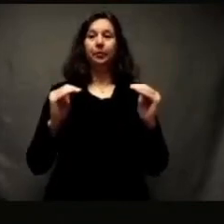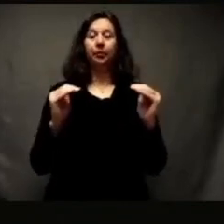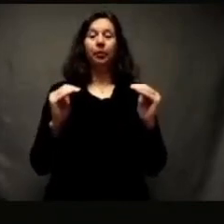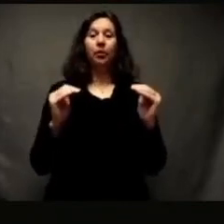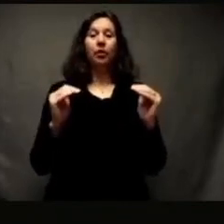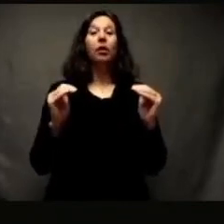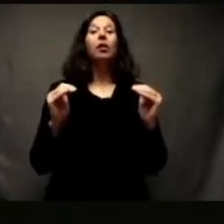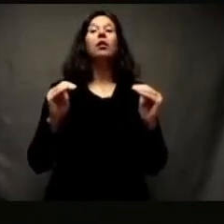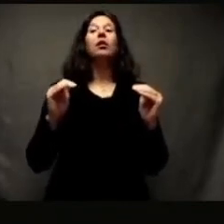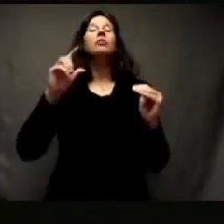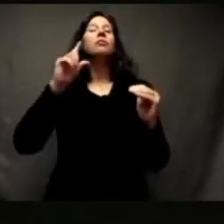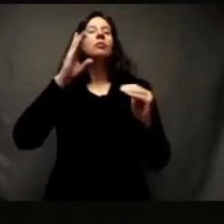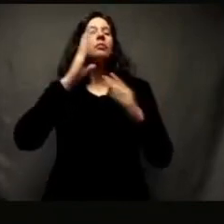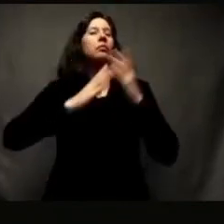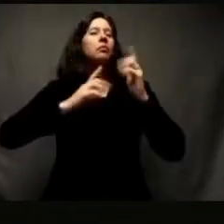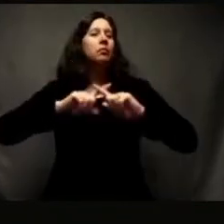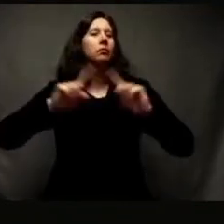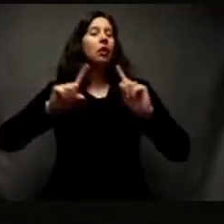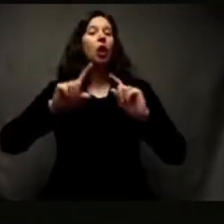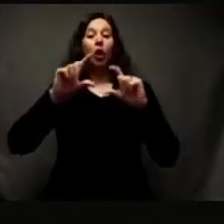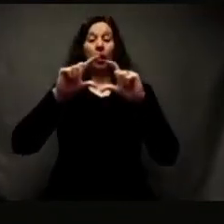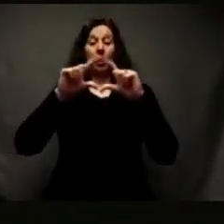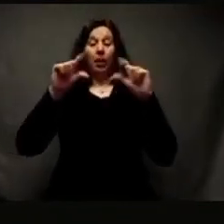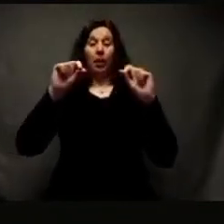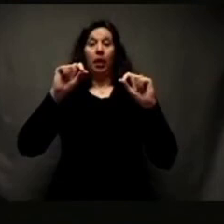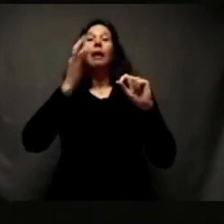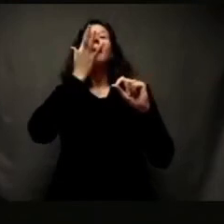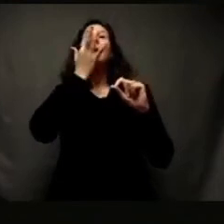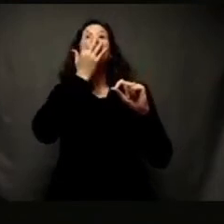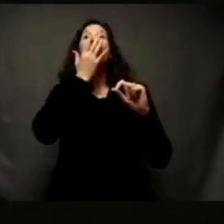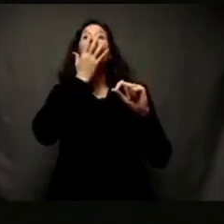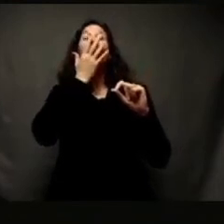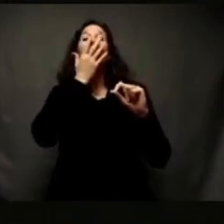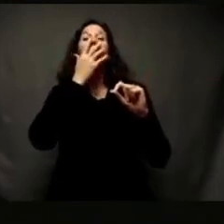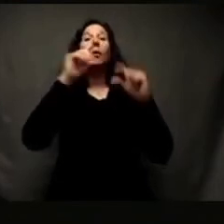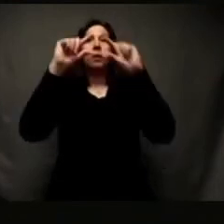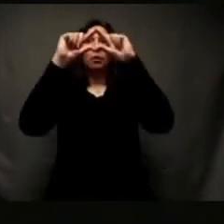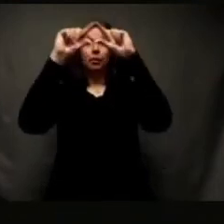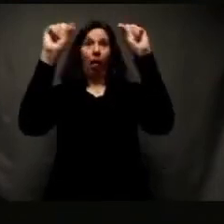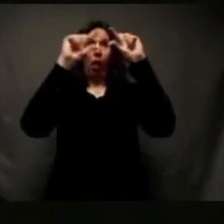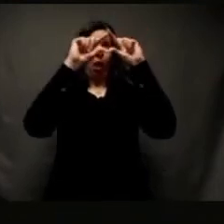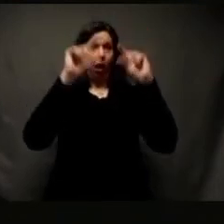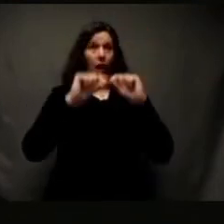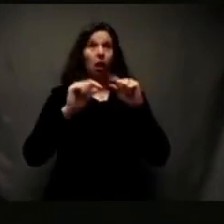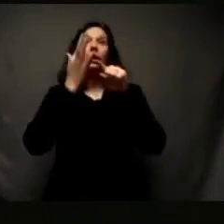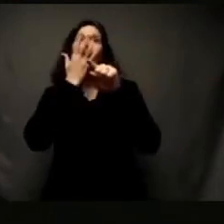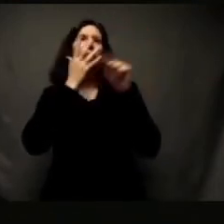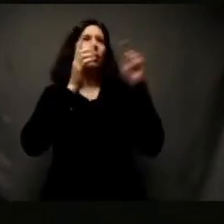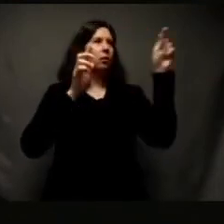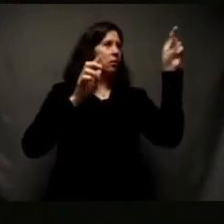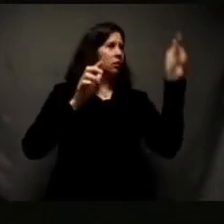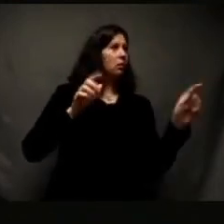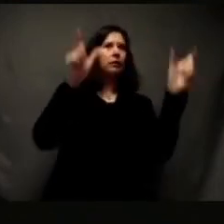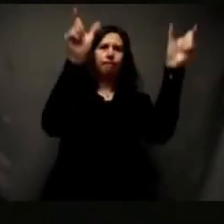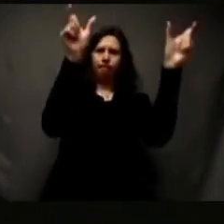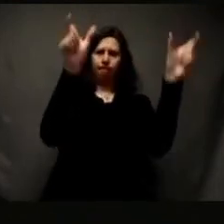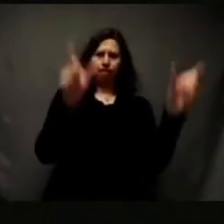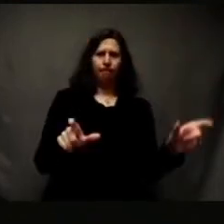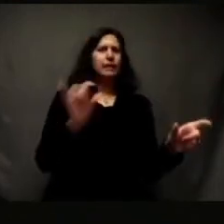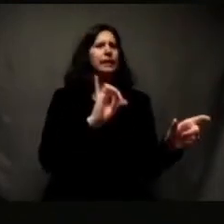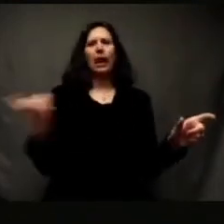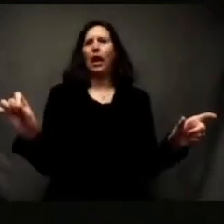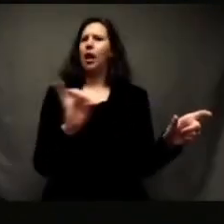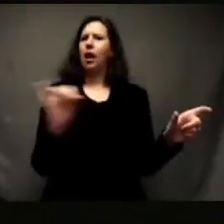other differences are the blocks are color organized, both on Scratch Junior and Scratch, helping to kind of understand